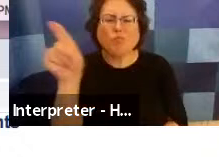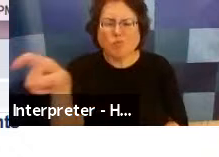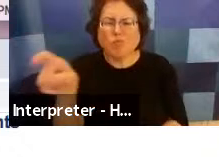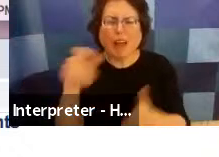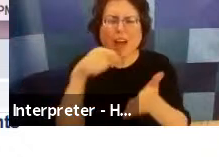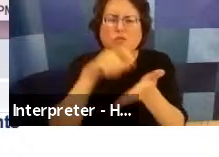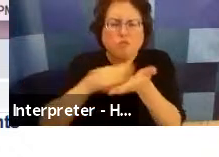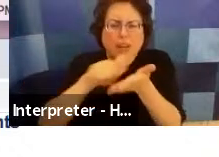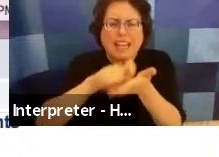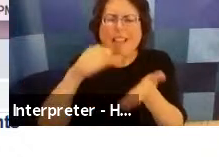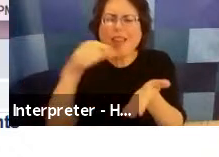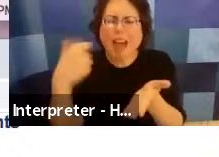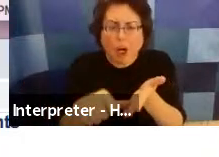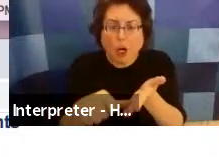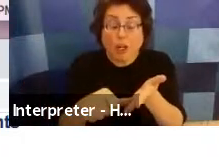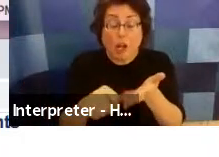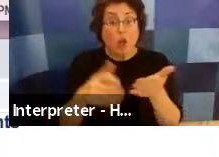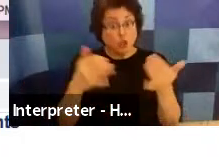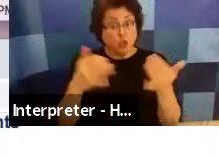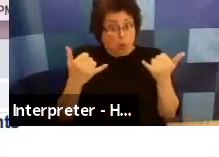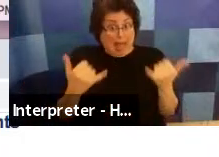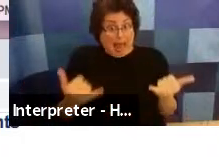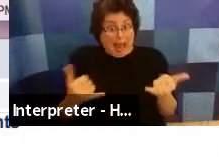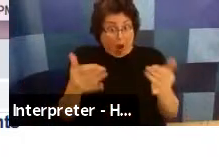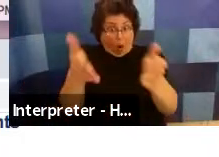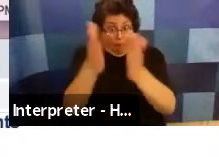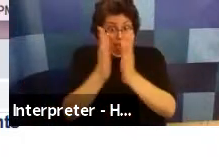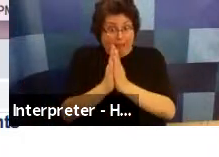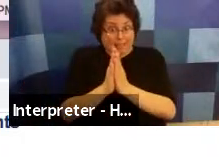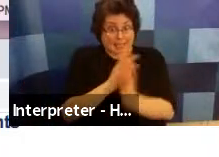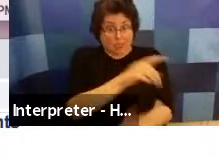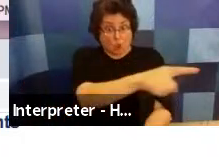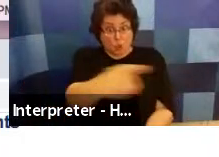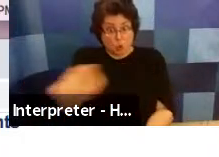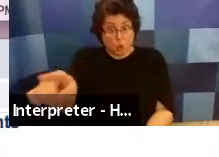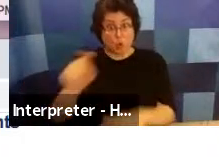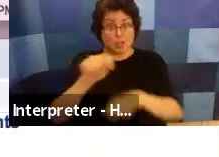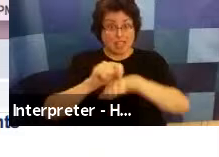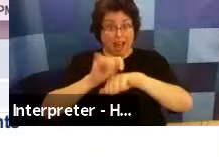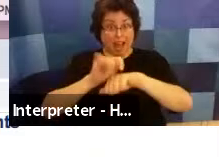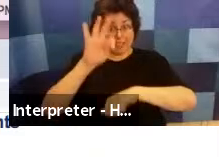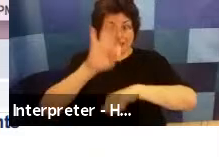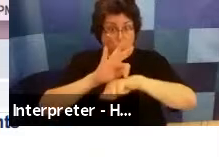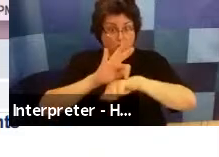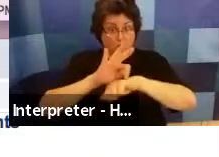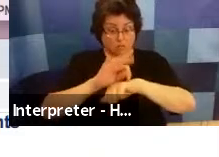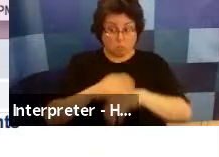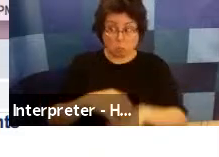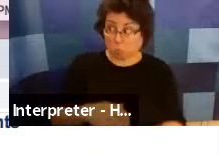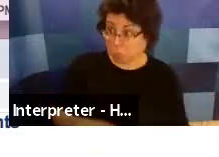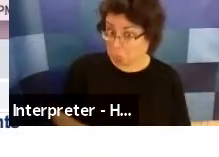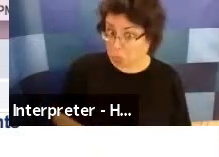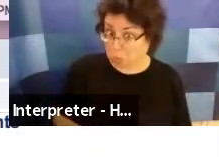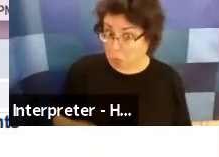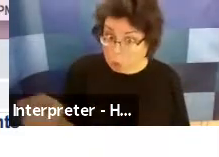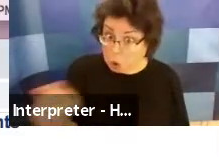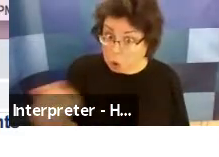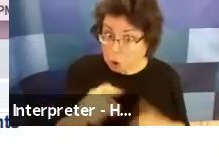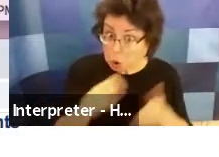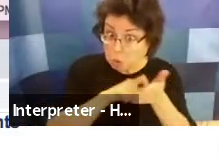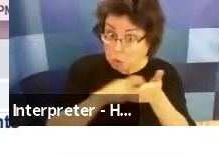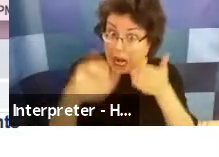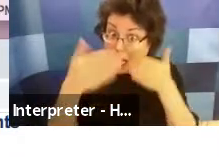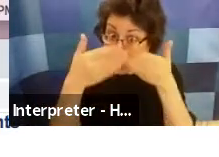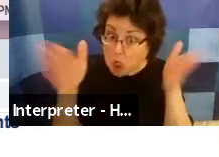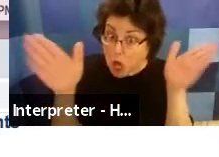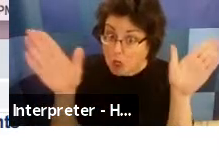organization. So what we are asking of the task force is, would you be interested in writing us a letter, a general